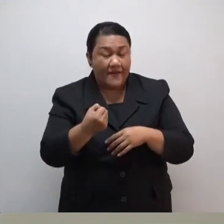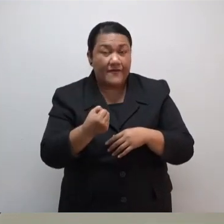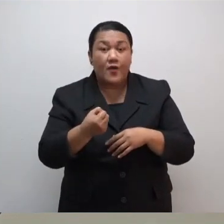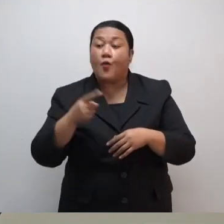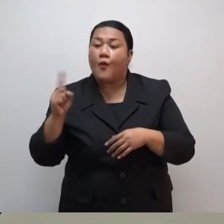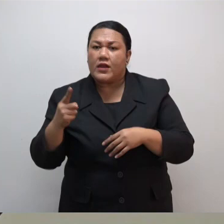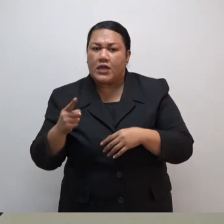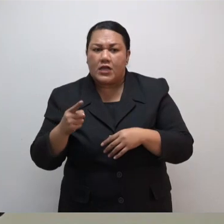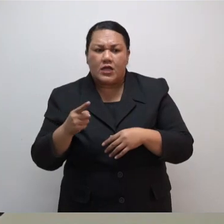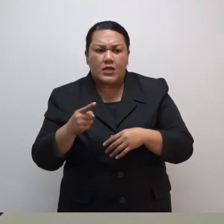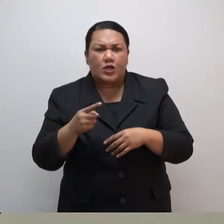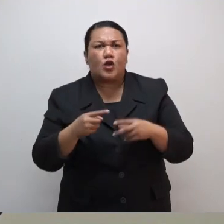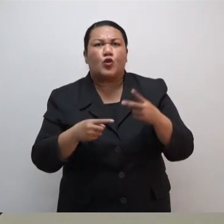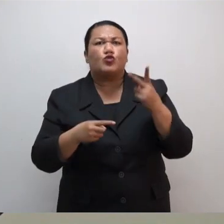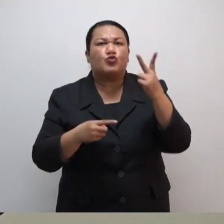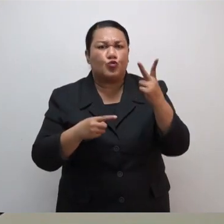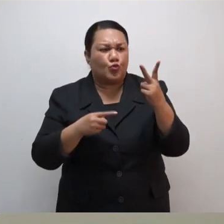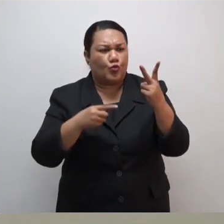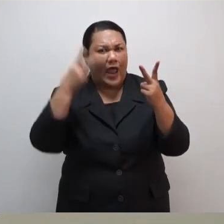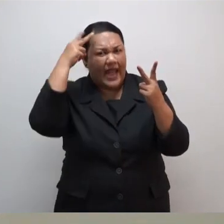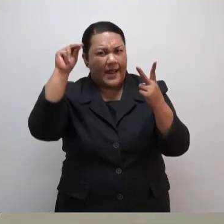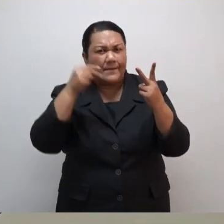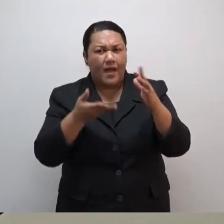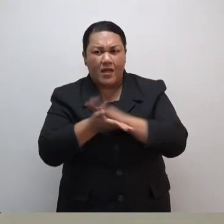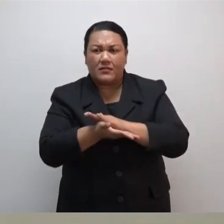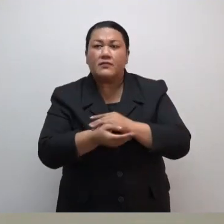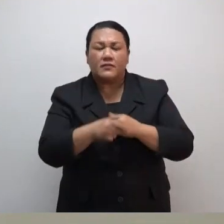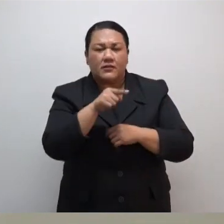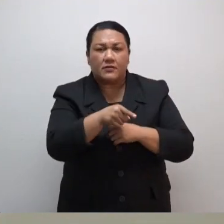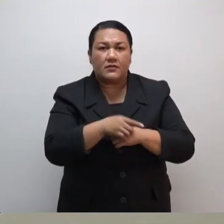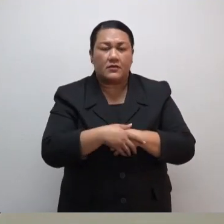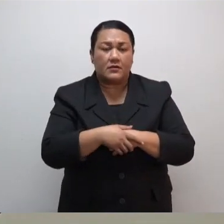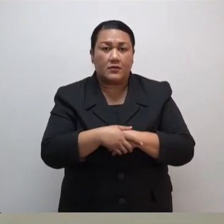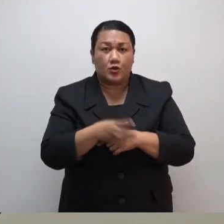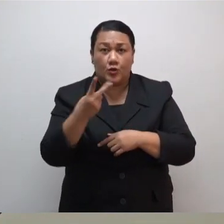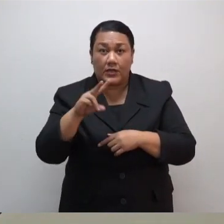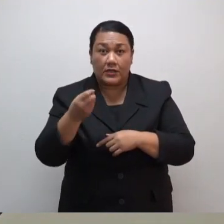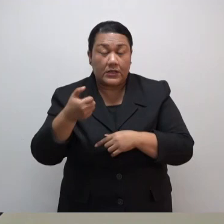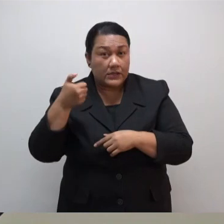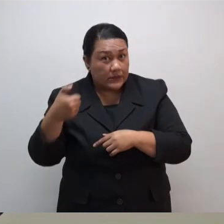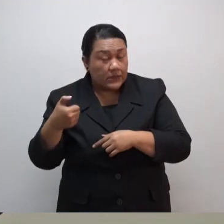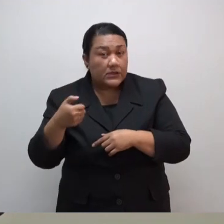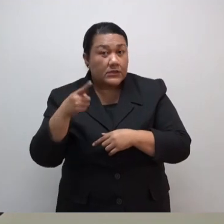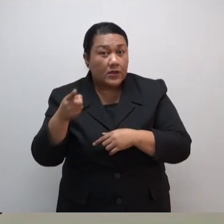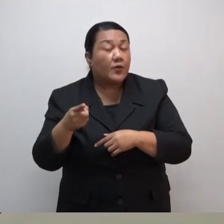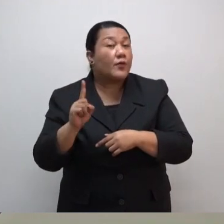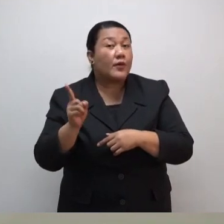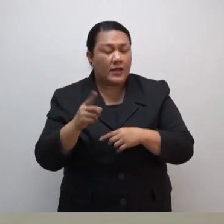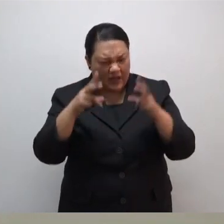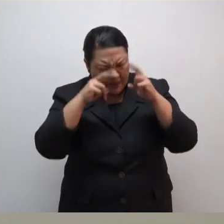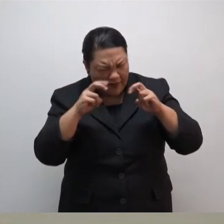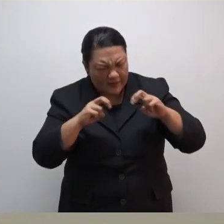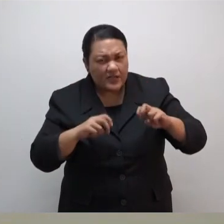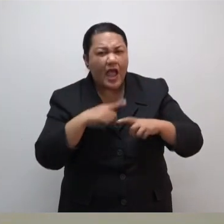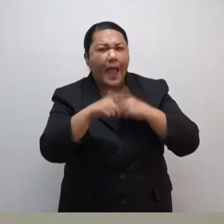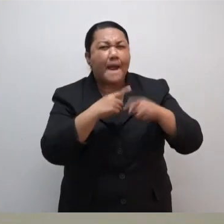twice. In 2006, the EU observer group made an observation, amongst